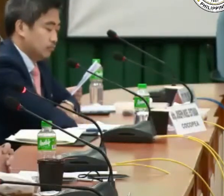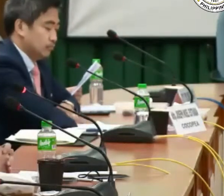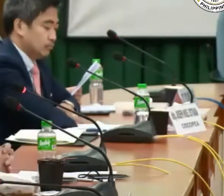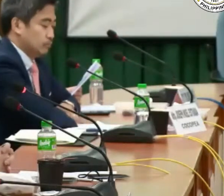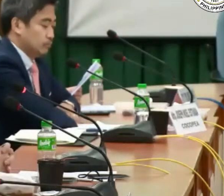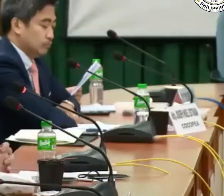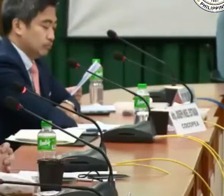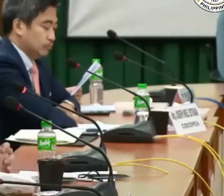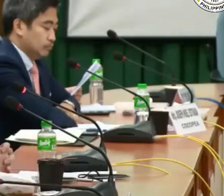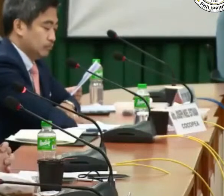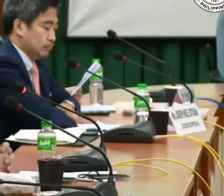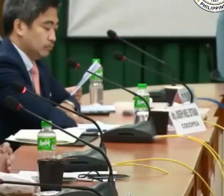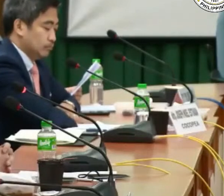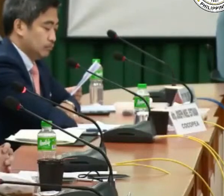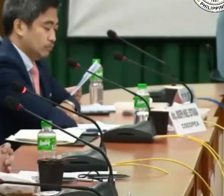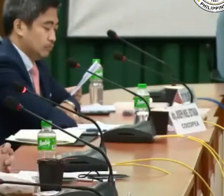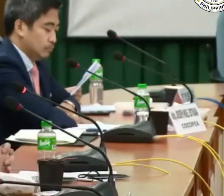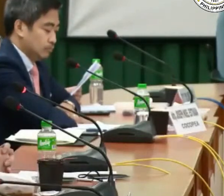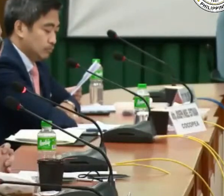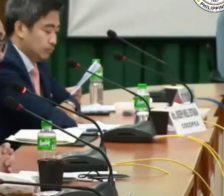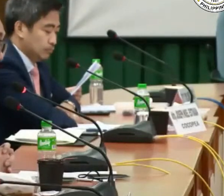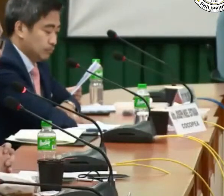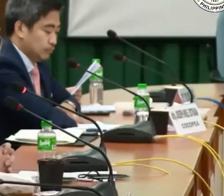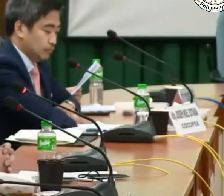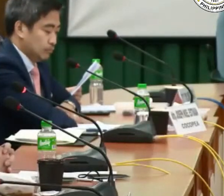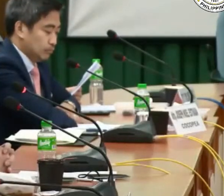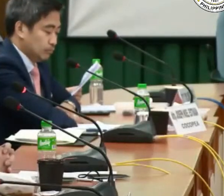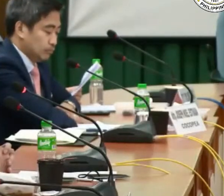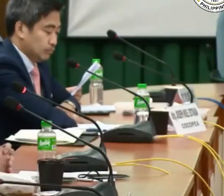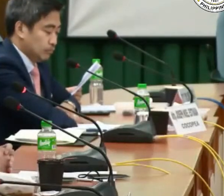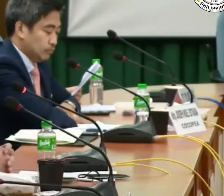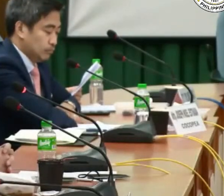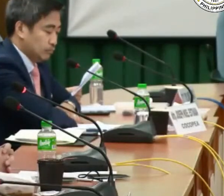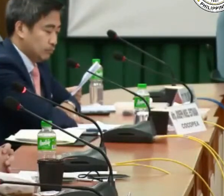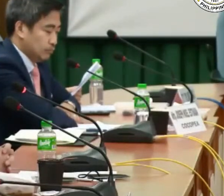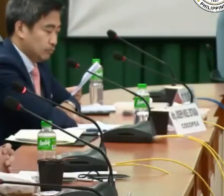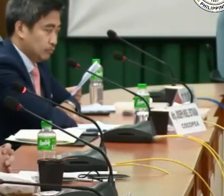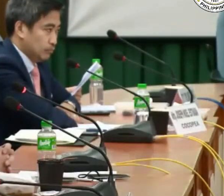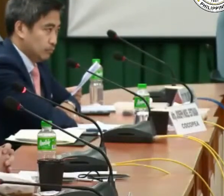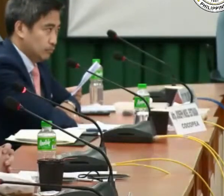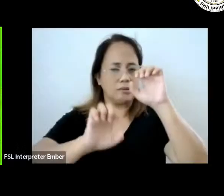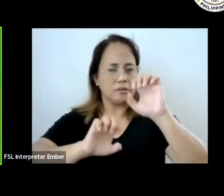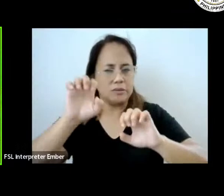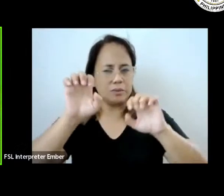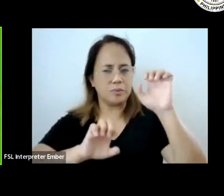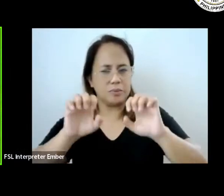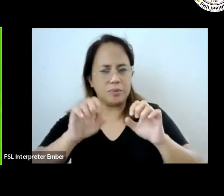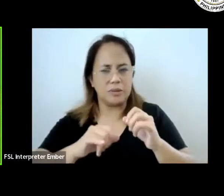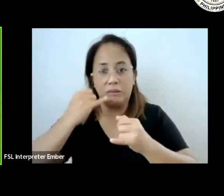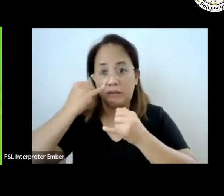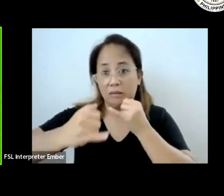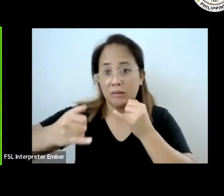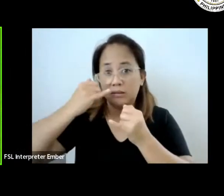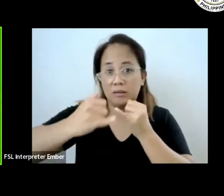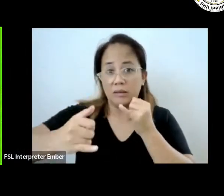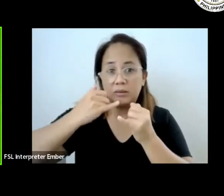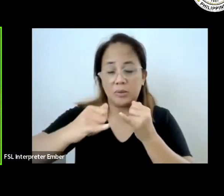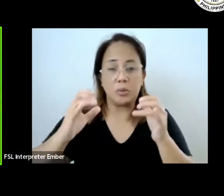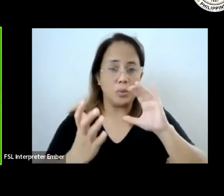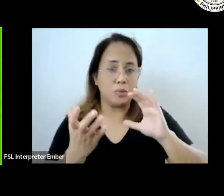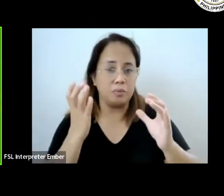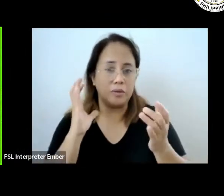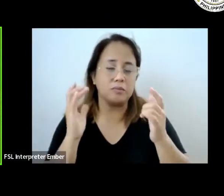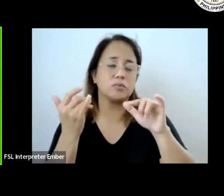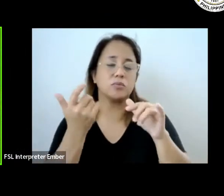English and Filipino as medium of instruction. In fact, in the assessments prior to that, we are not dead last compared to the other